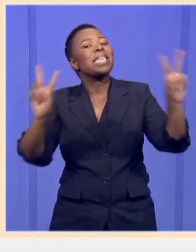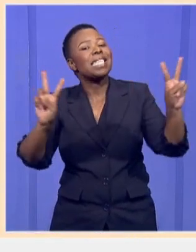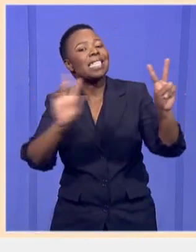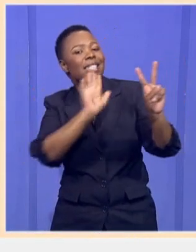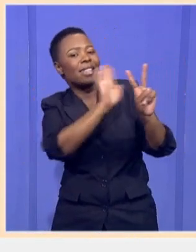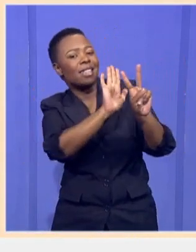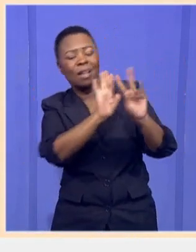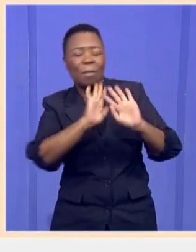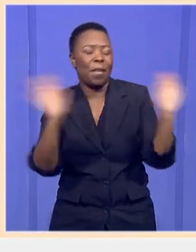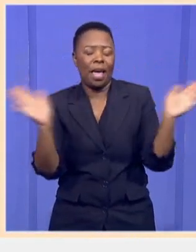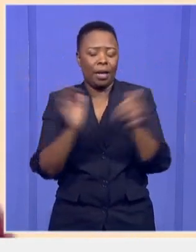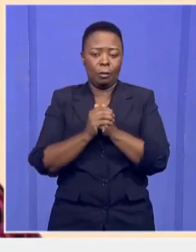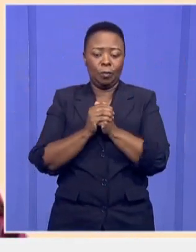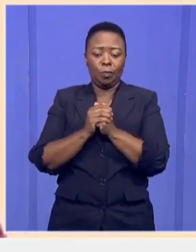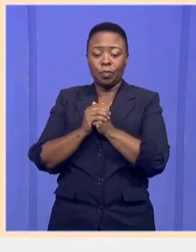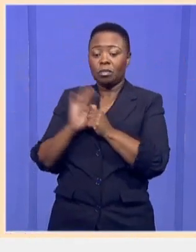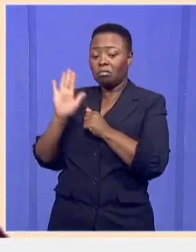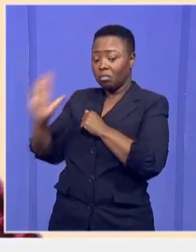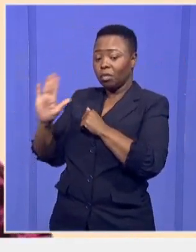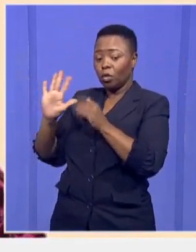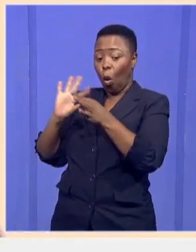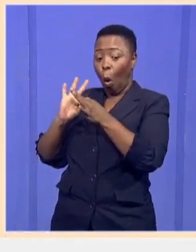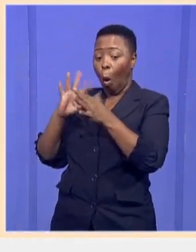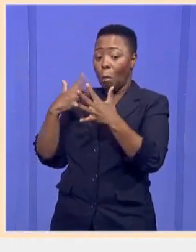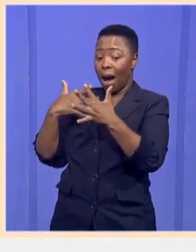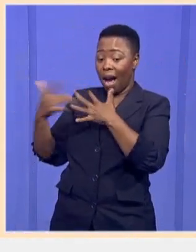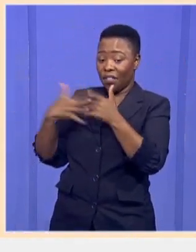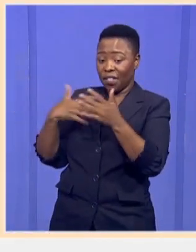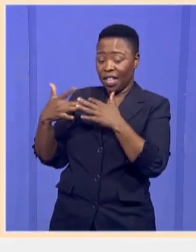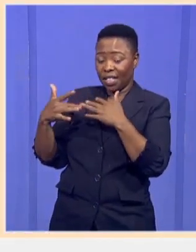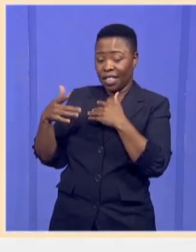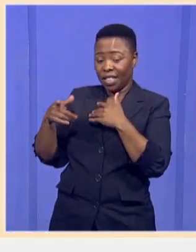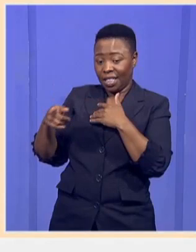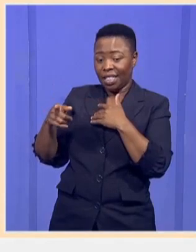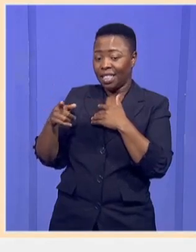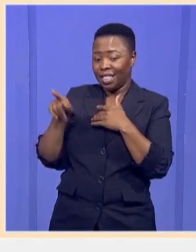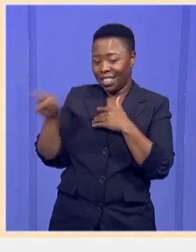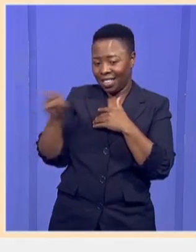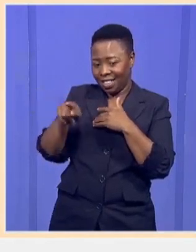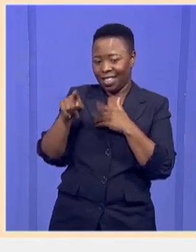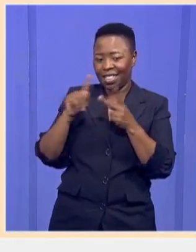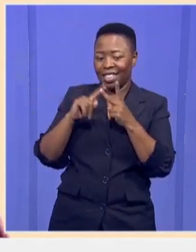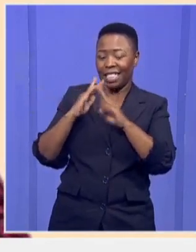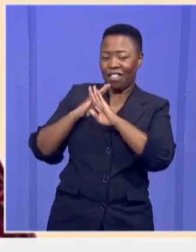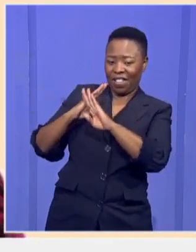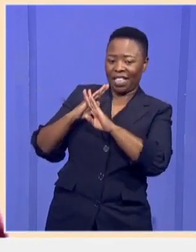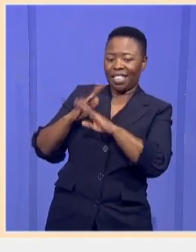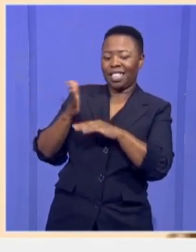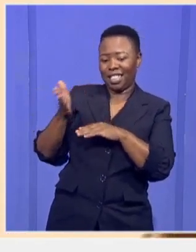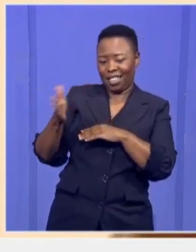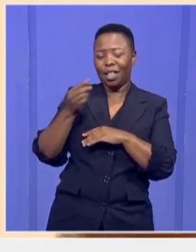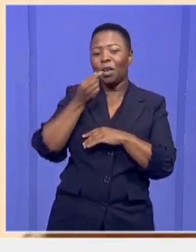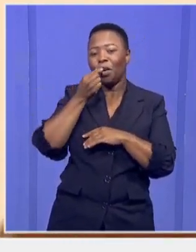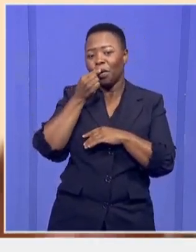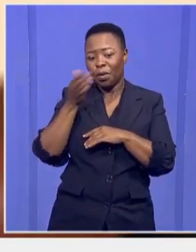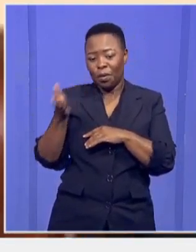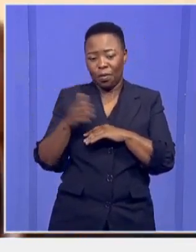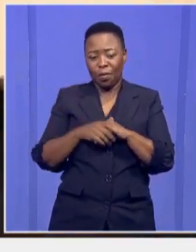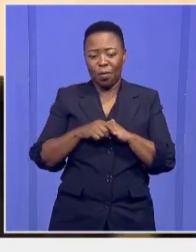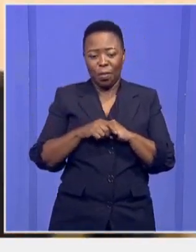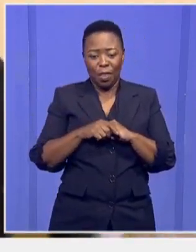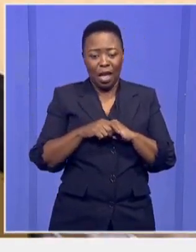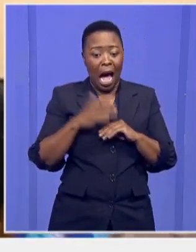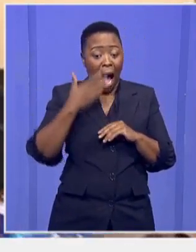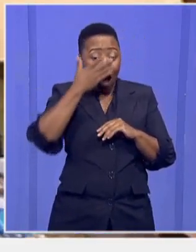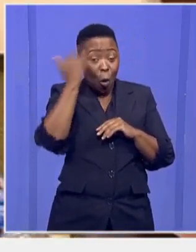Affairs and Defense, the two ministers will speak. Minister Motsoaledi? I don't know whether I should